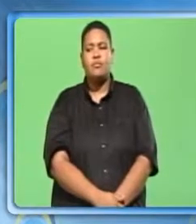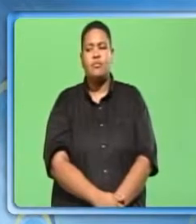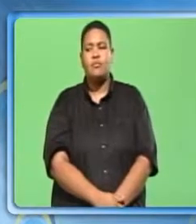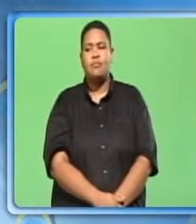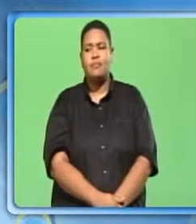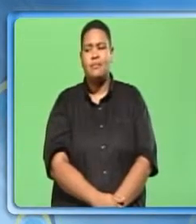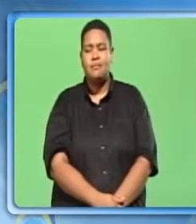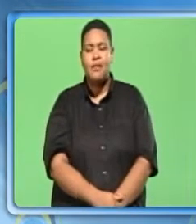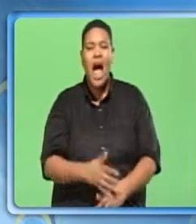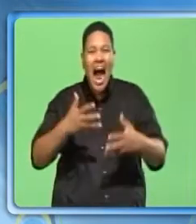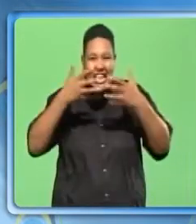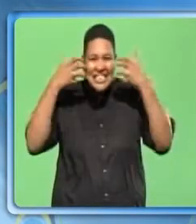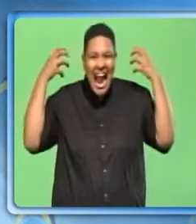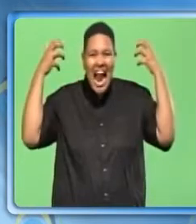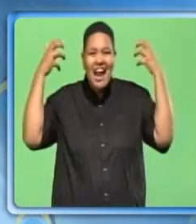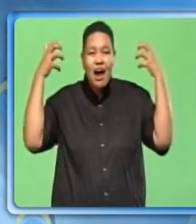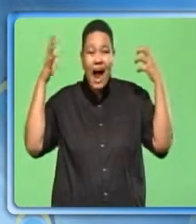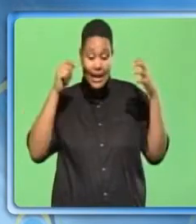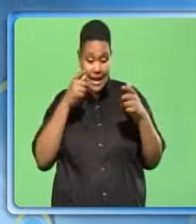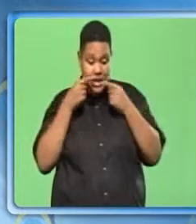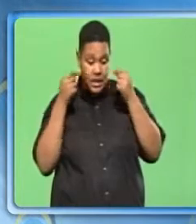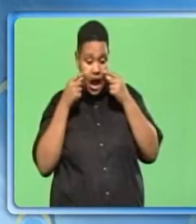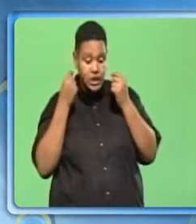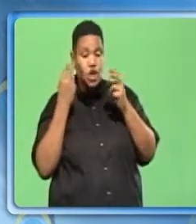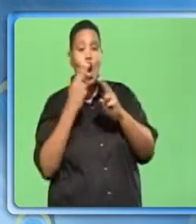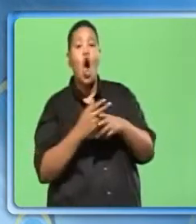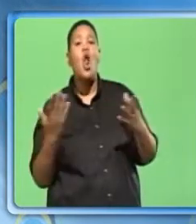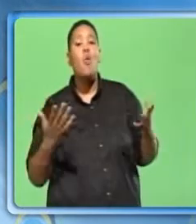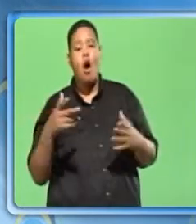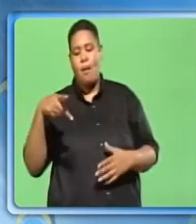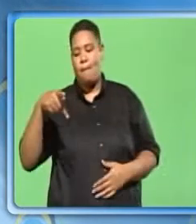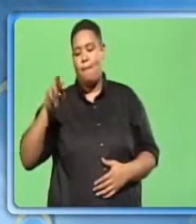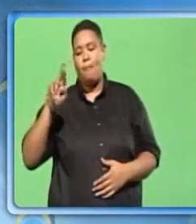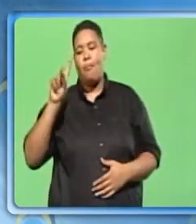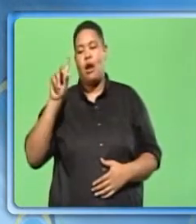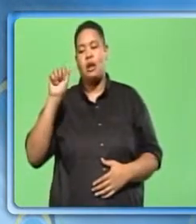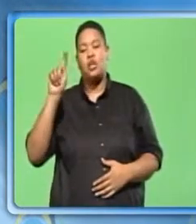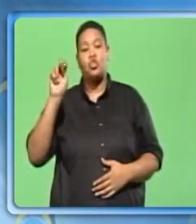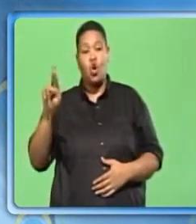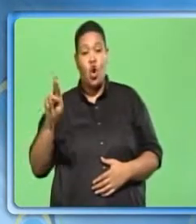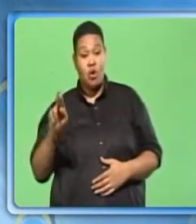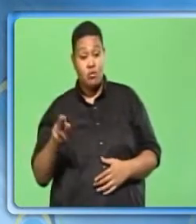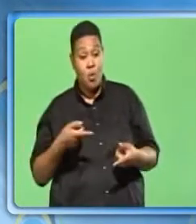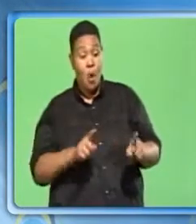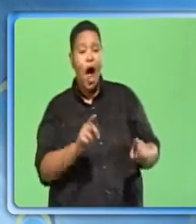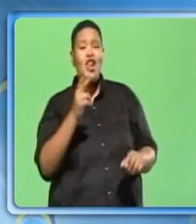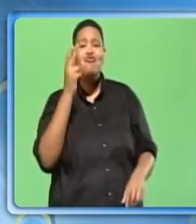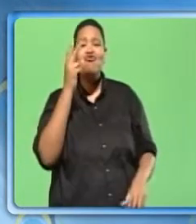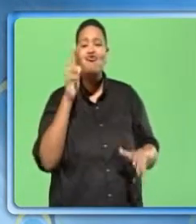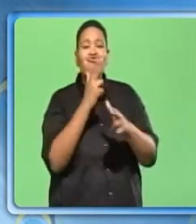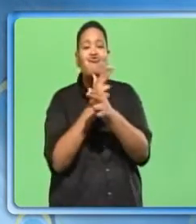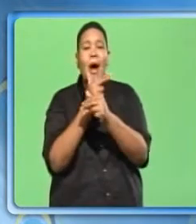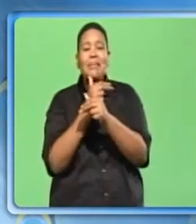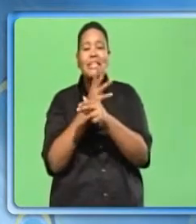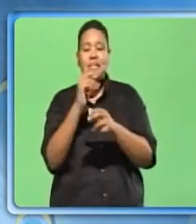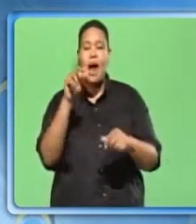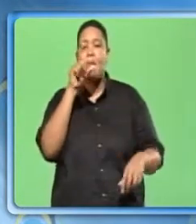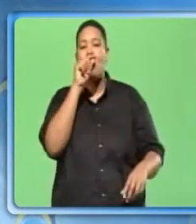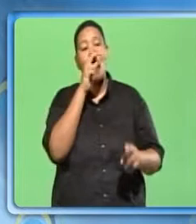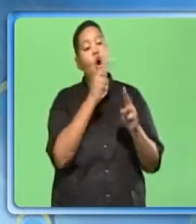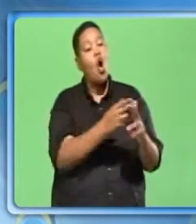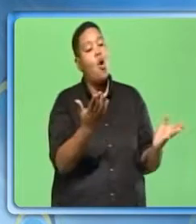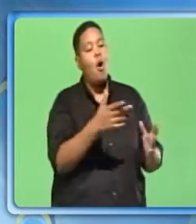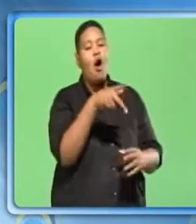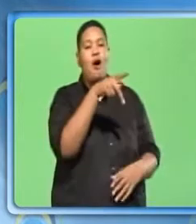A tiger and a cat are called predators, while the rabbit and the bird are